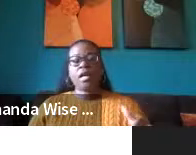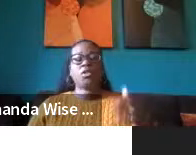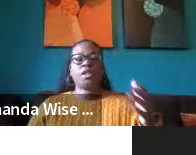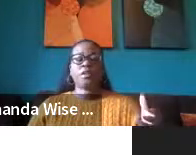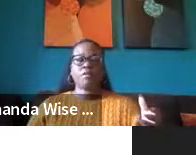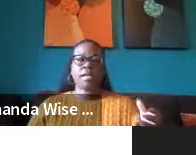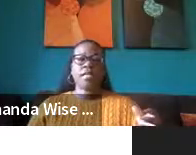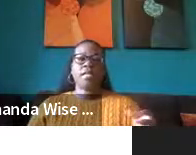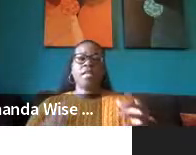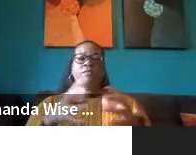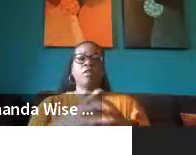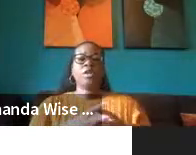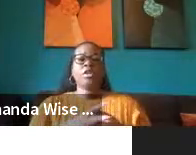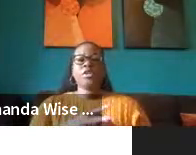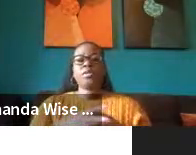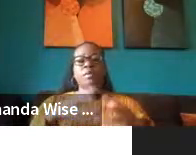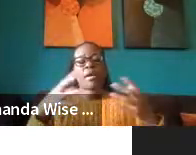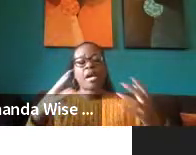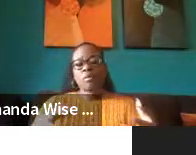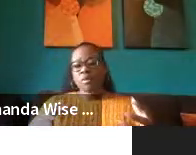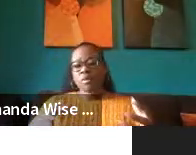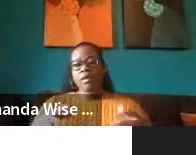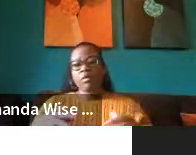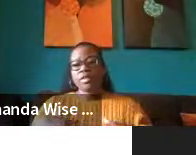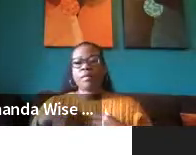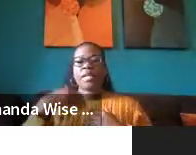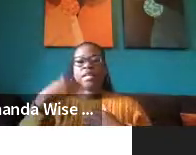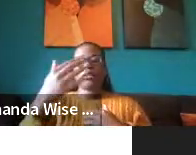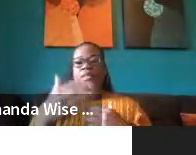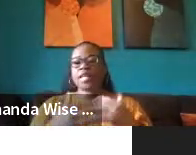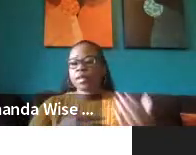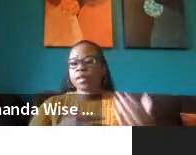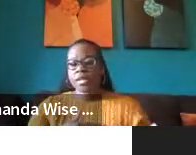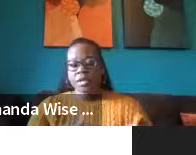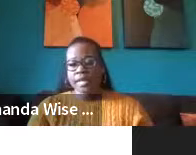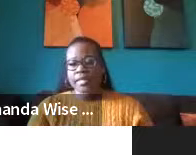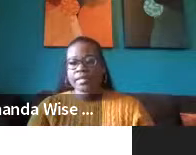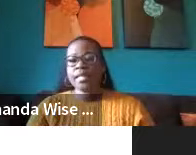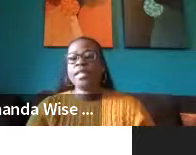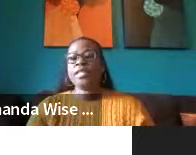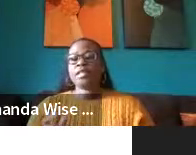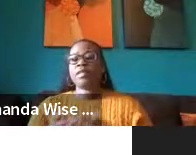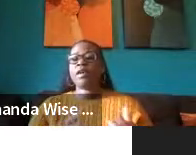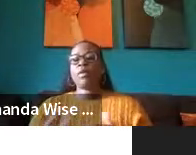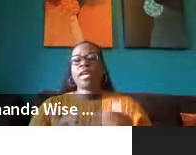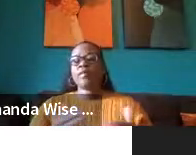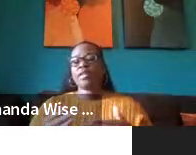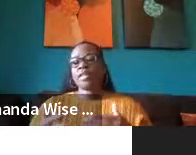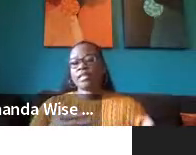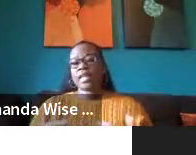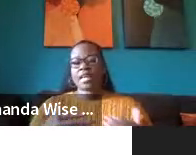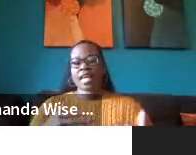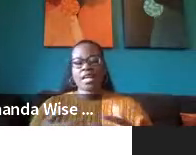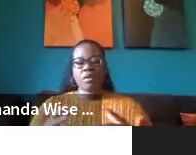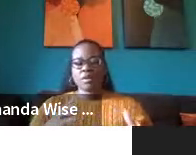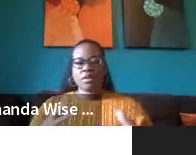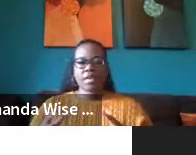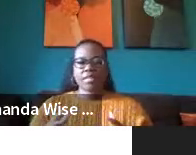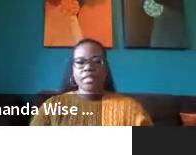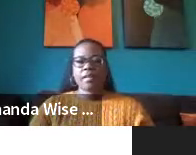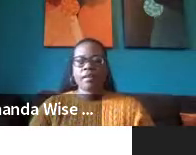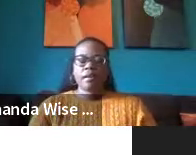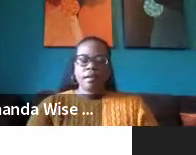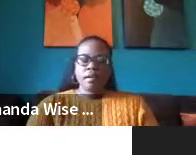essentially, an alternative font for when you're using PowerPoint, when somebody else is uploading your content. So that way everything's not kind of